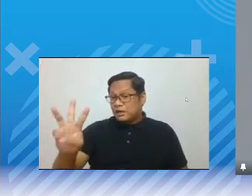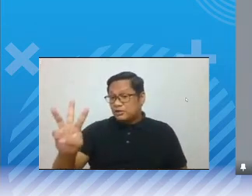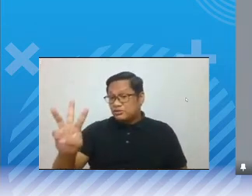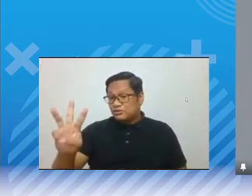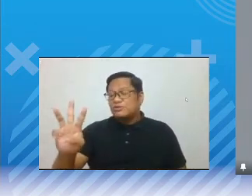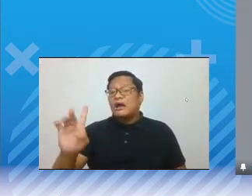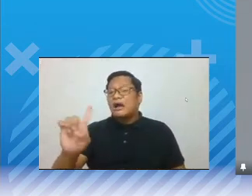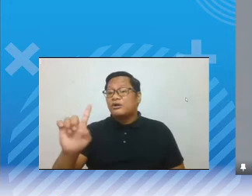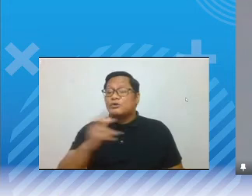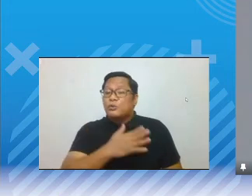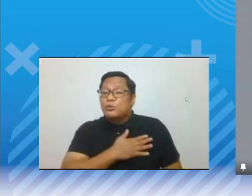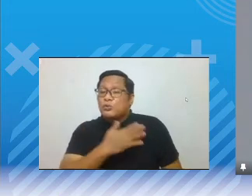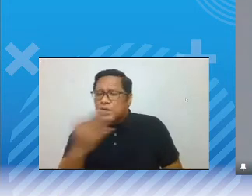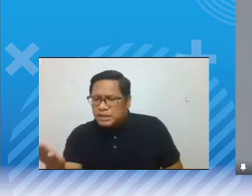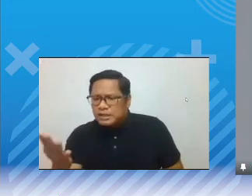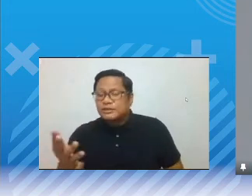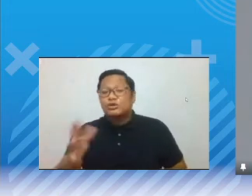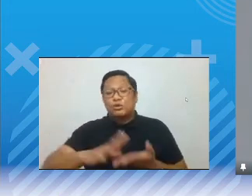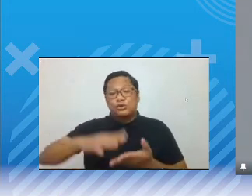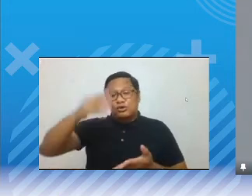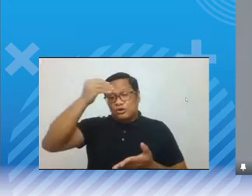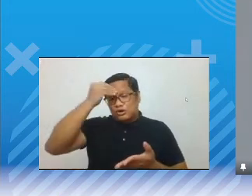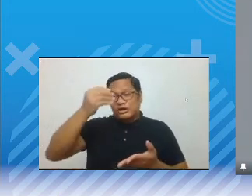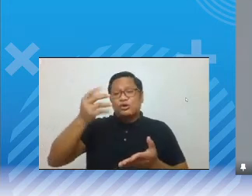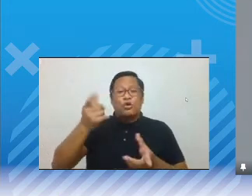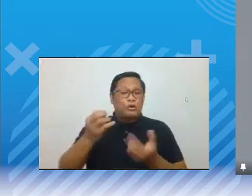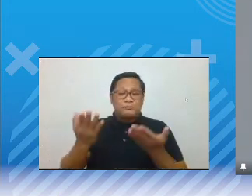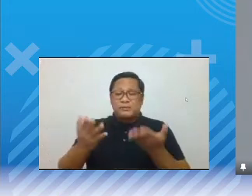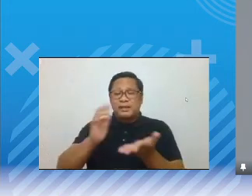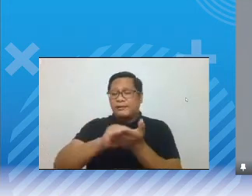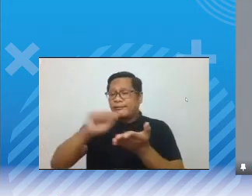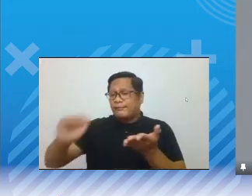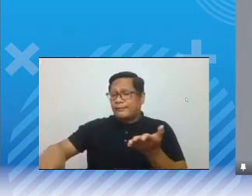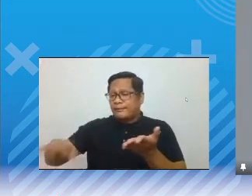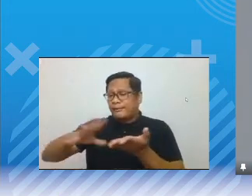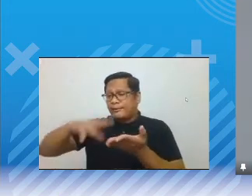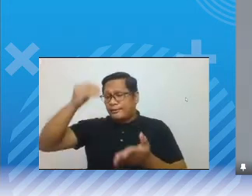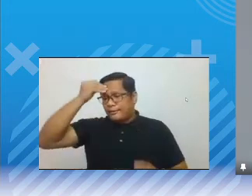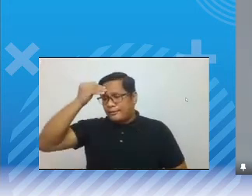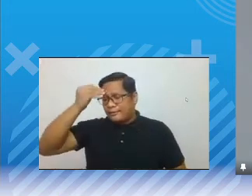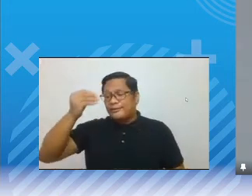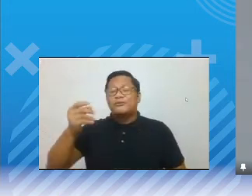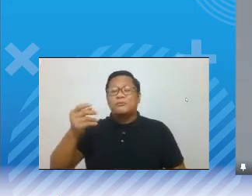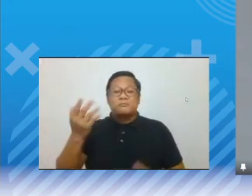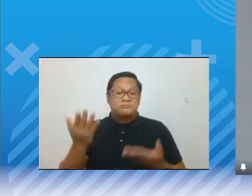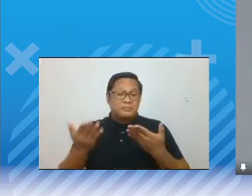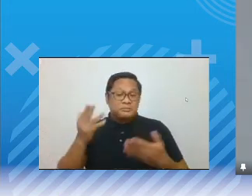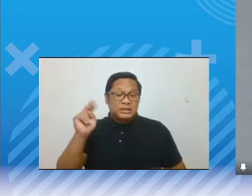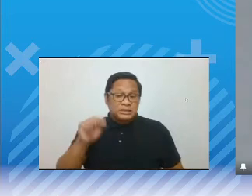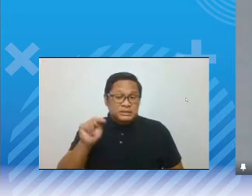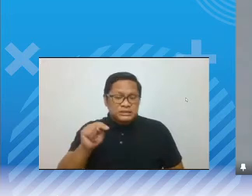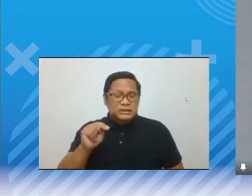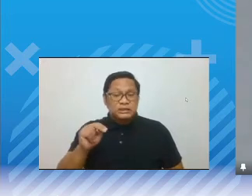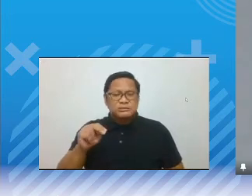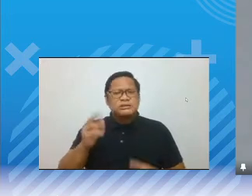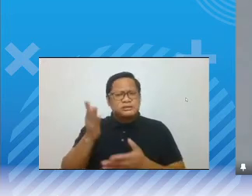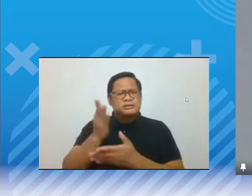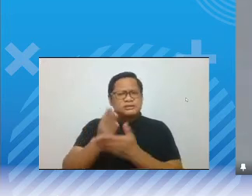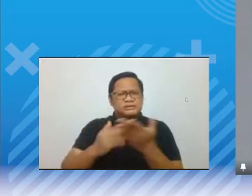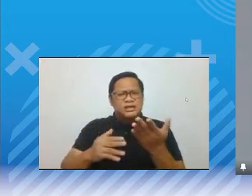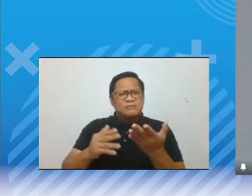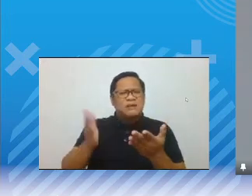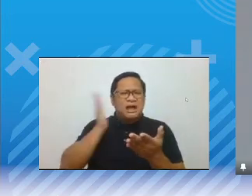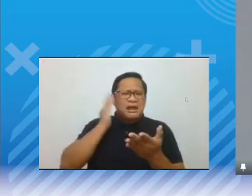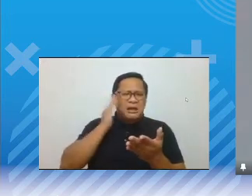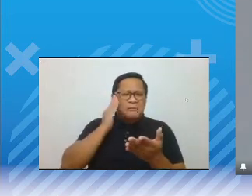to learn and unlearn. So probably we needed to unlearn some of the things that we already